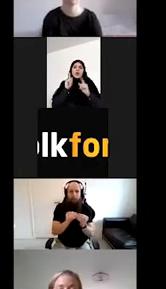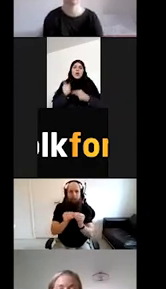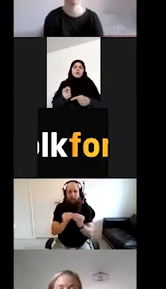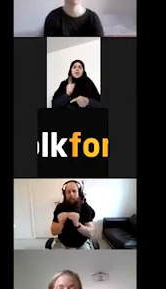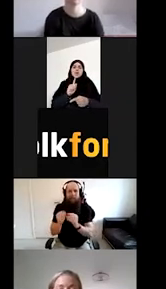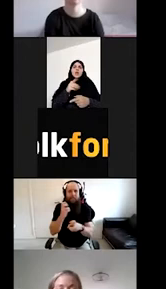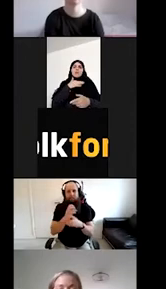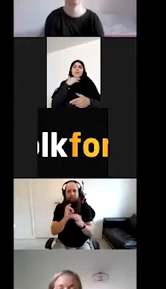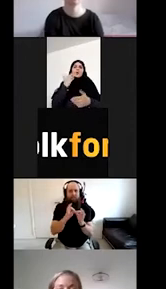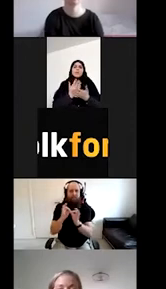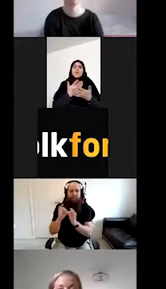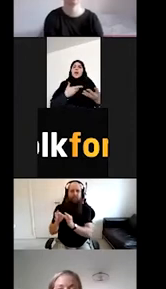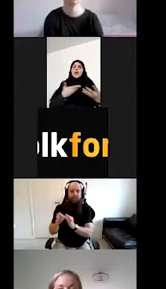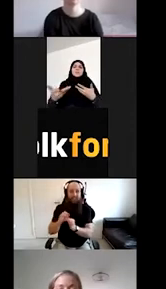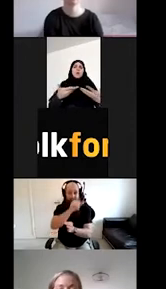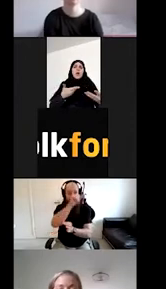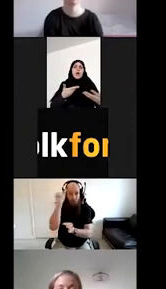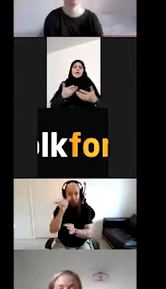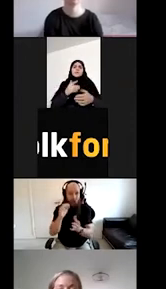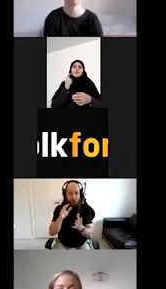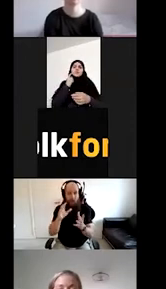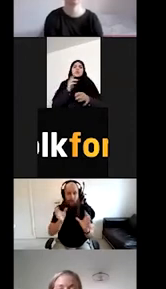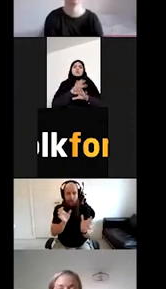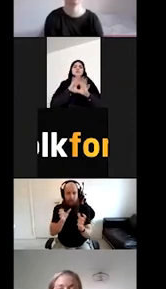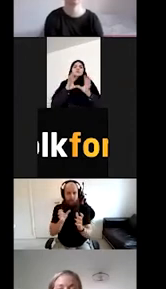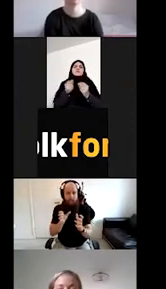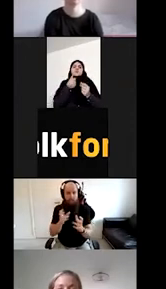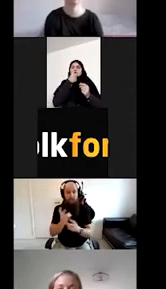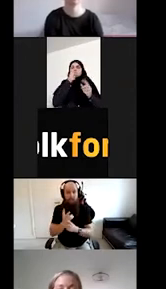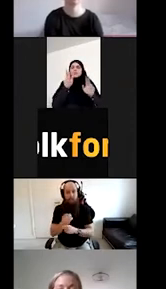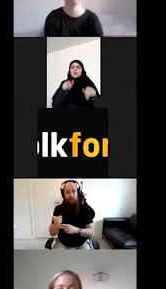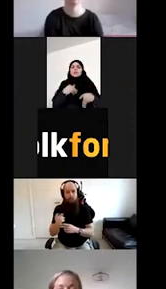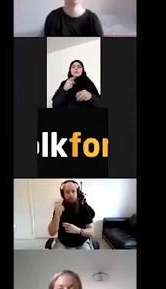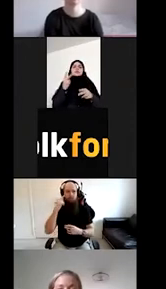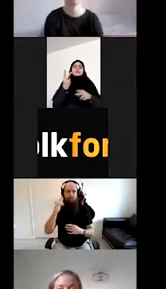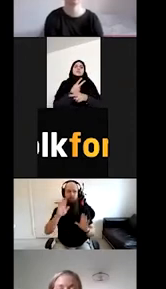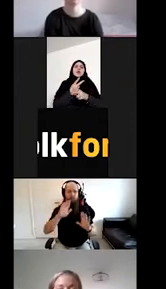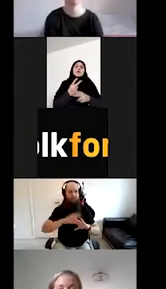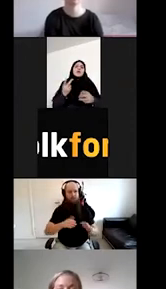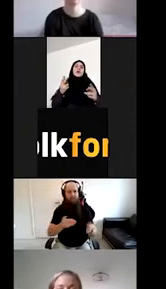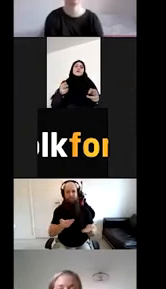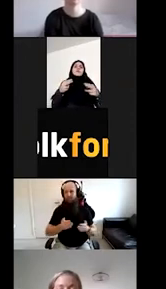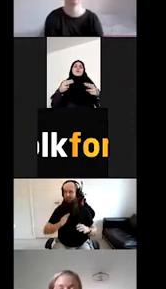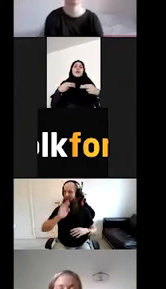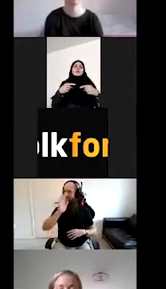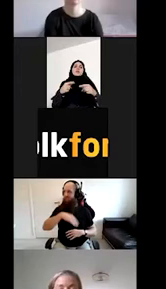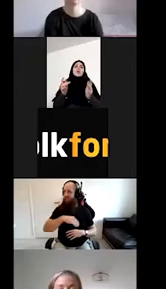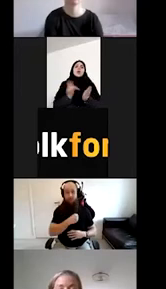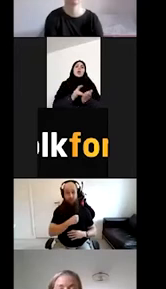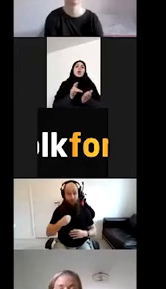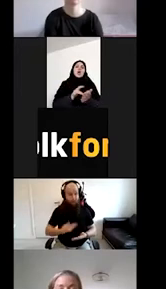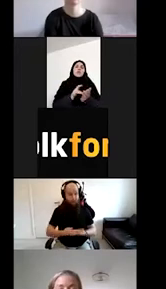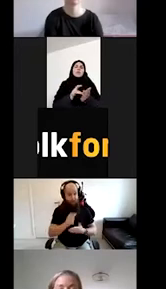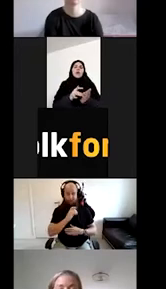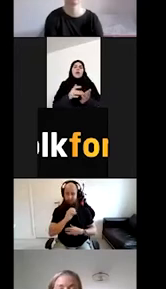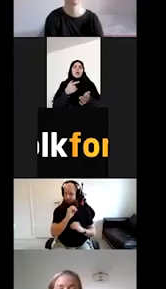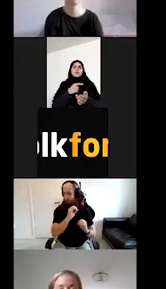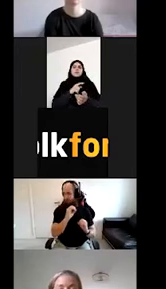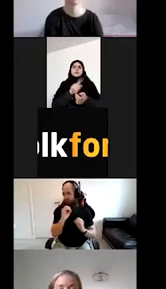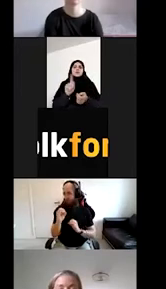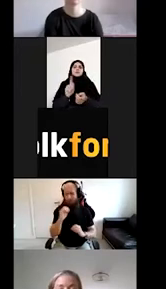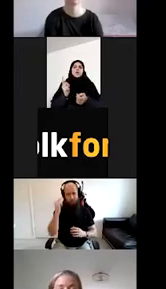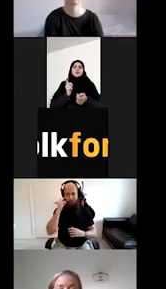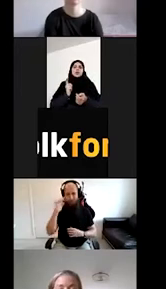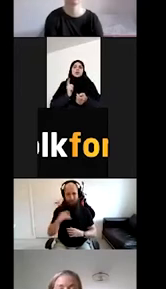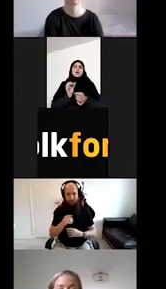its feet. So they didn't really expect any special measures on the part of the authorities. So what they did as the